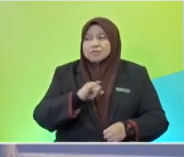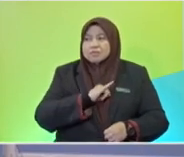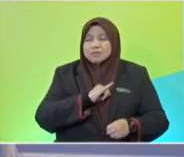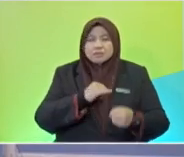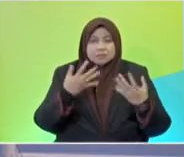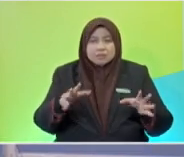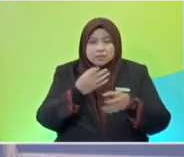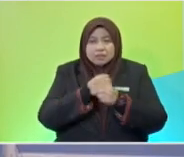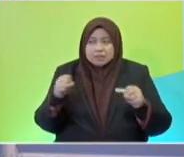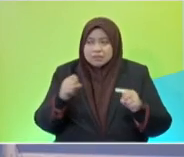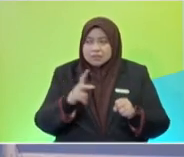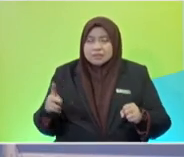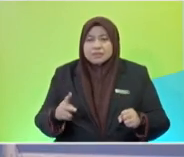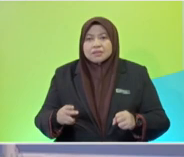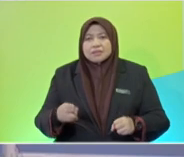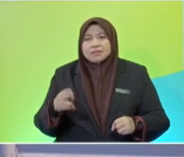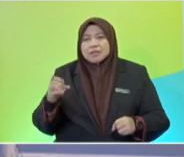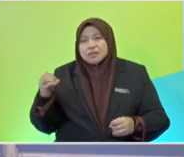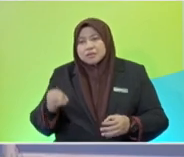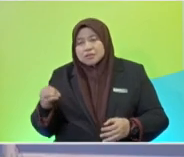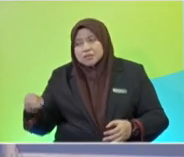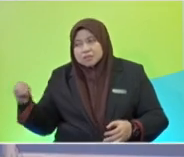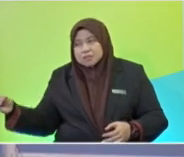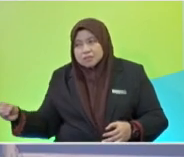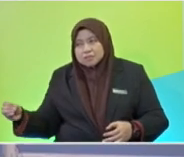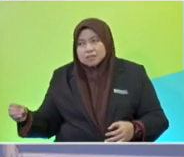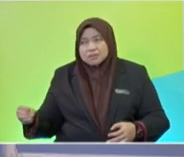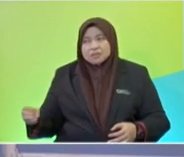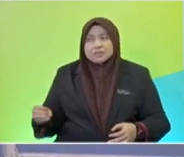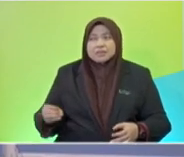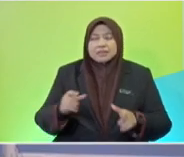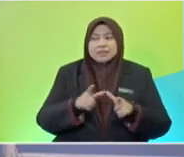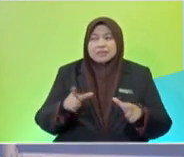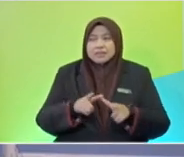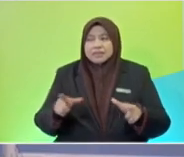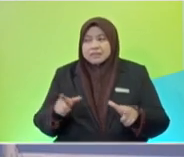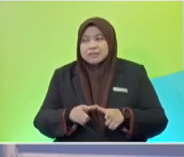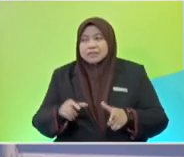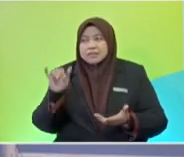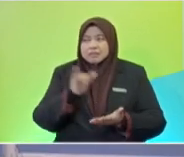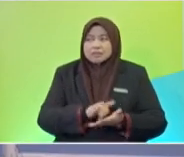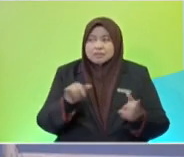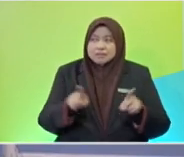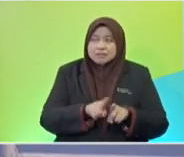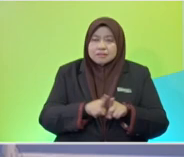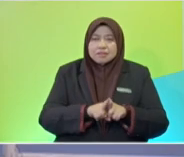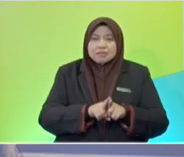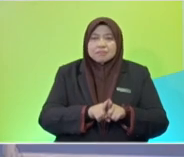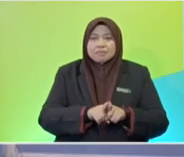prepared a few objects here, you can see. Okay. These are the same, actually. It's a tree.